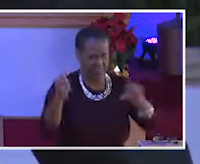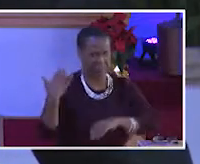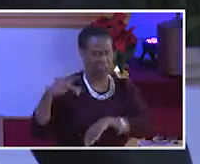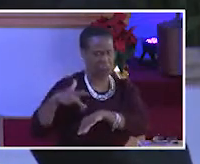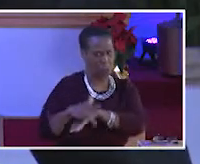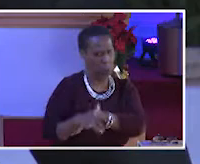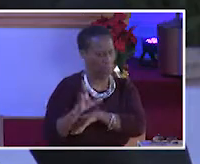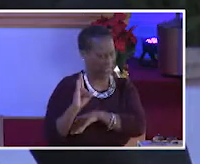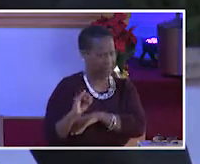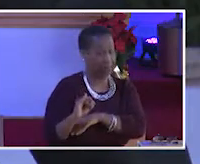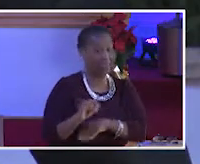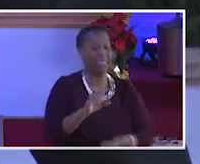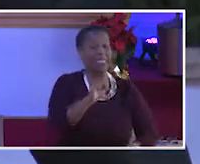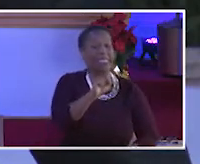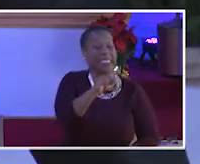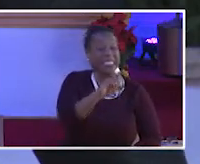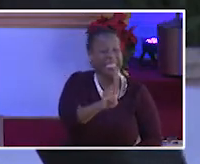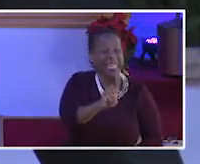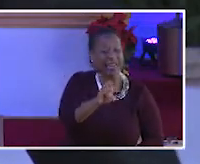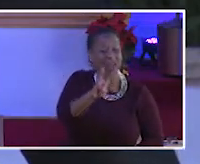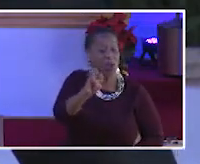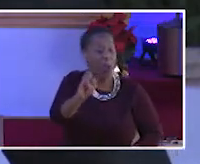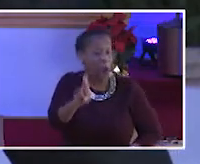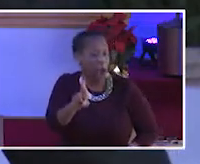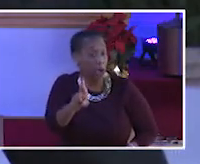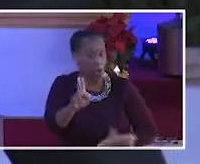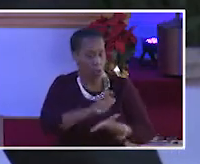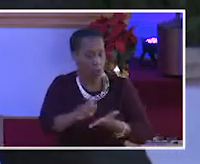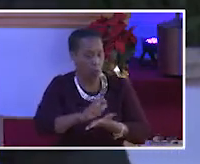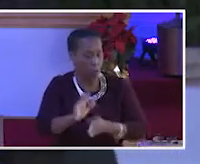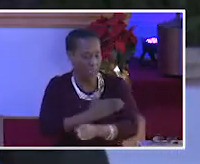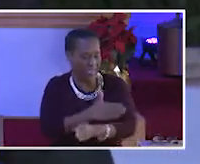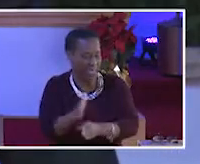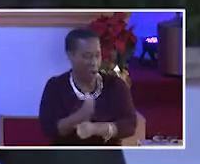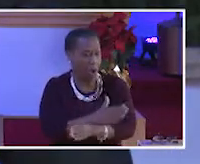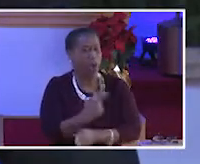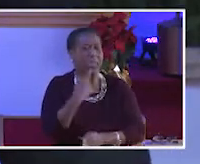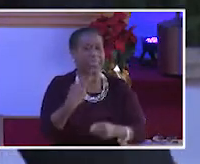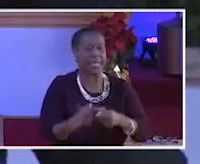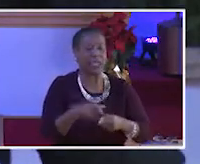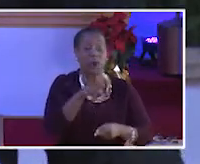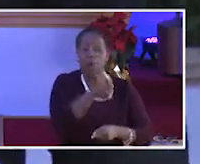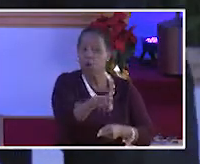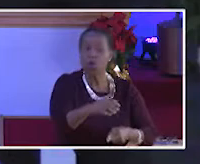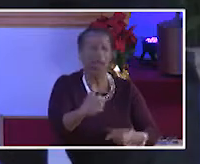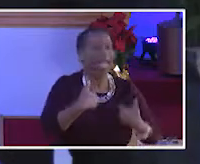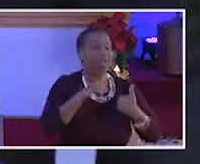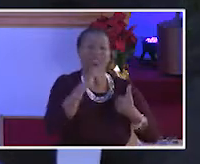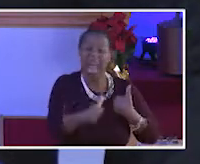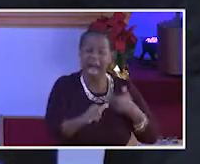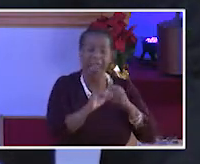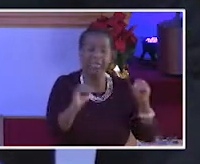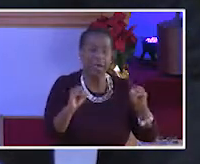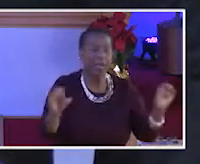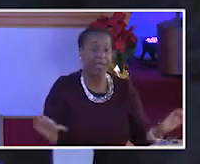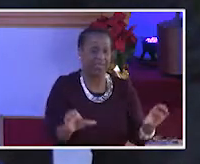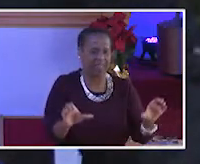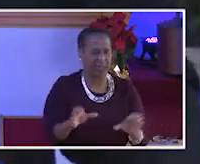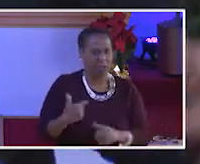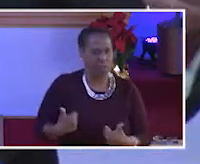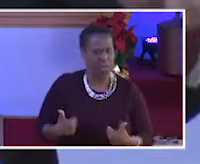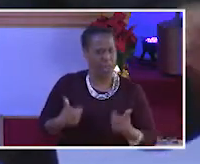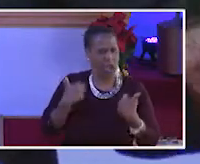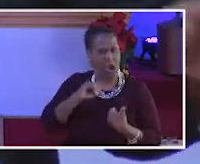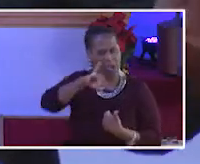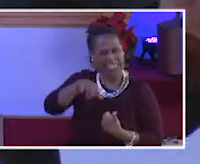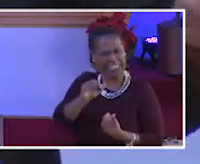Wonder wrote a song entitled, "You Haven't Done Nothing." It was the one in which the young Jackson 5, you